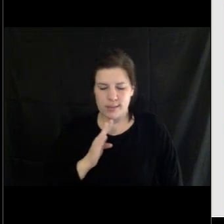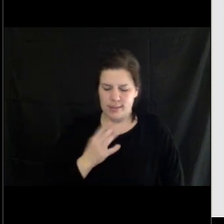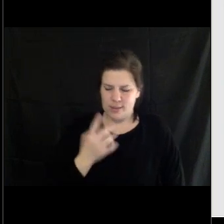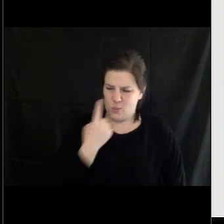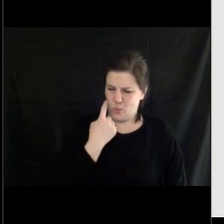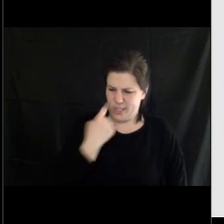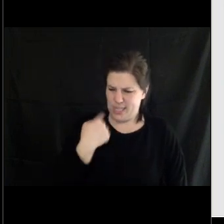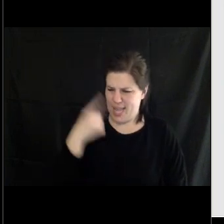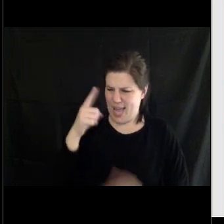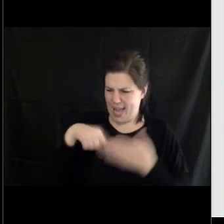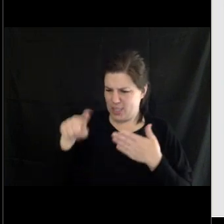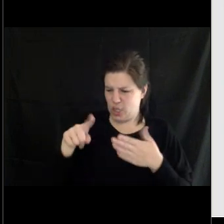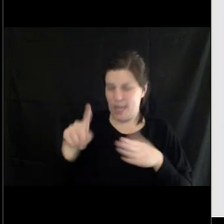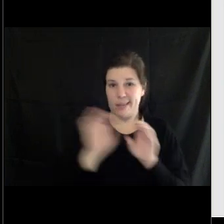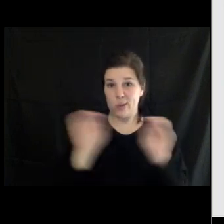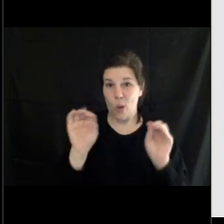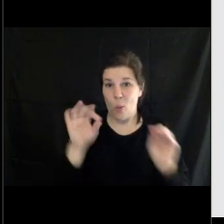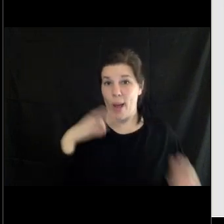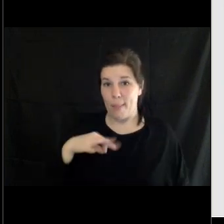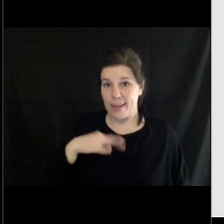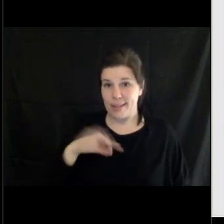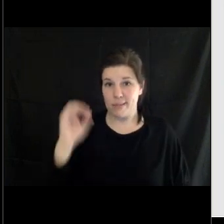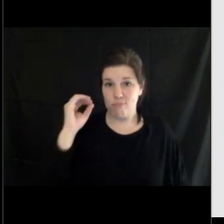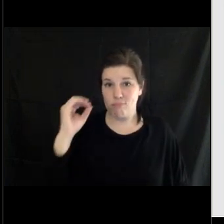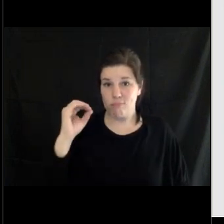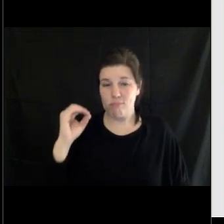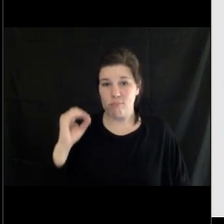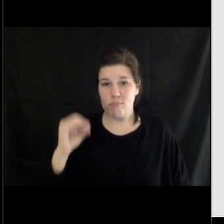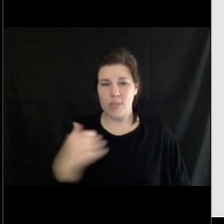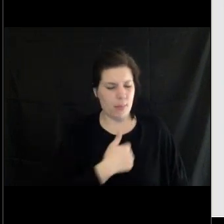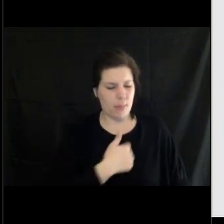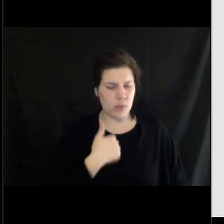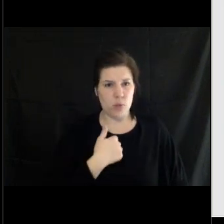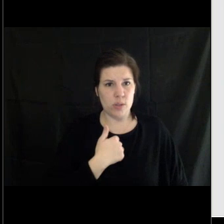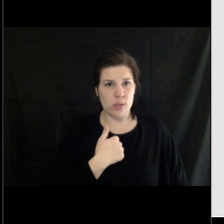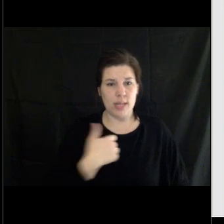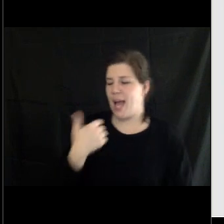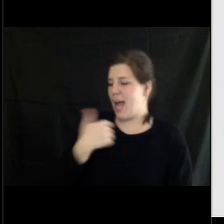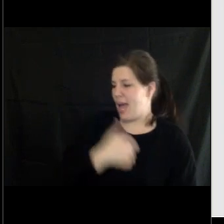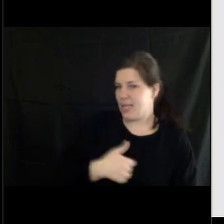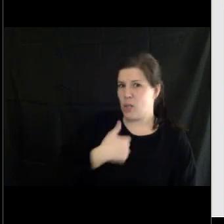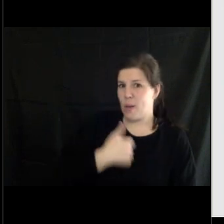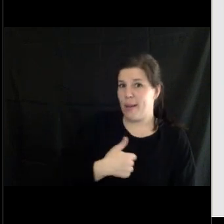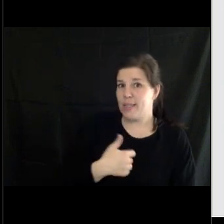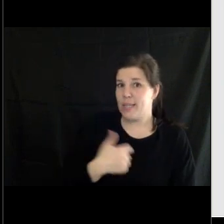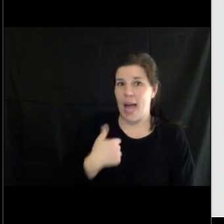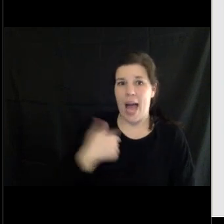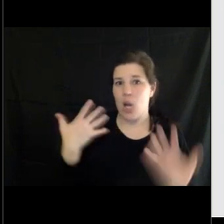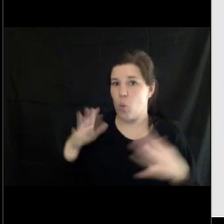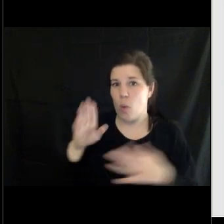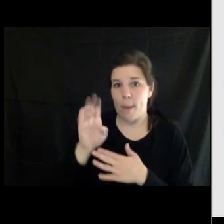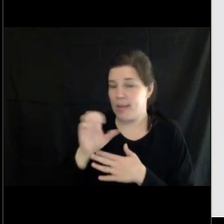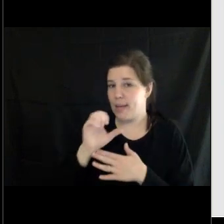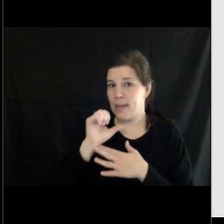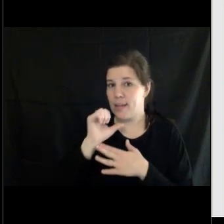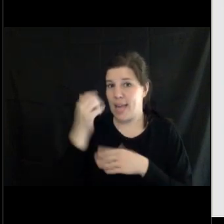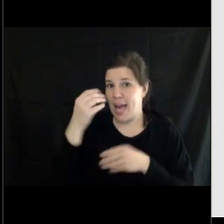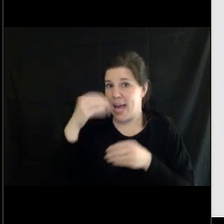today, there were no applicants. I'm sorry. I do apologize. I don't want to be out of order,